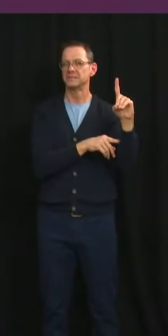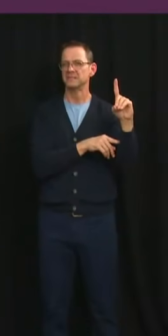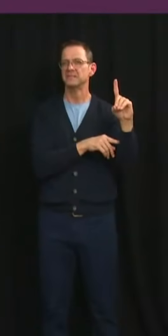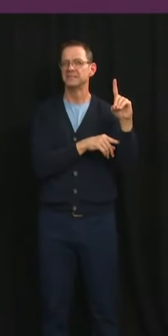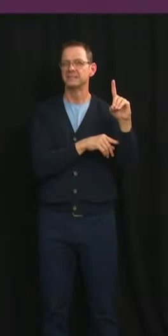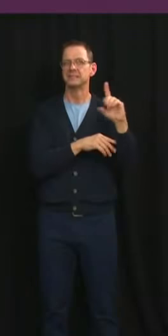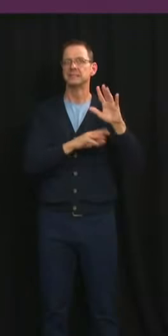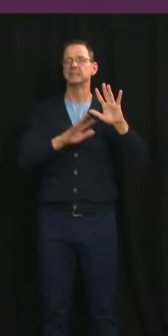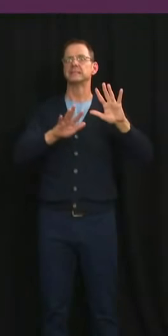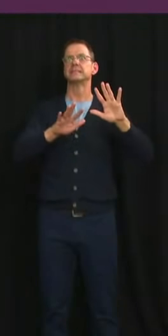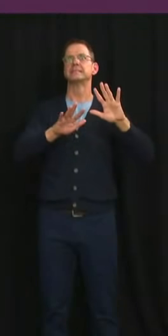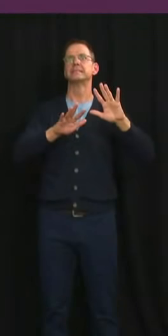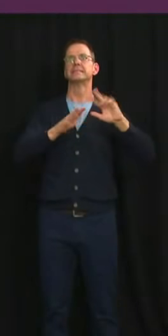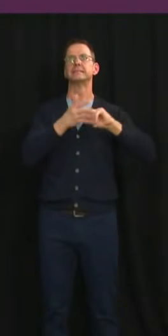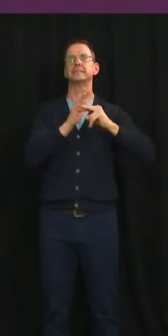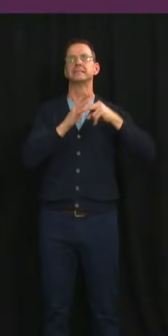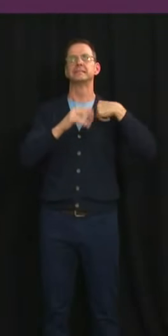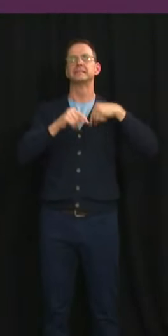look,